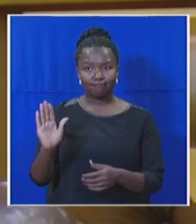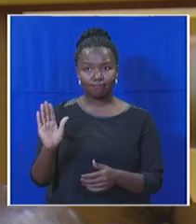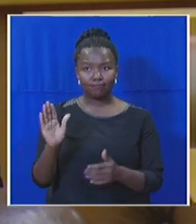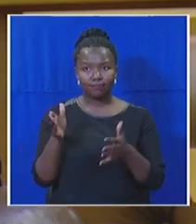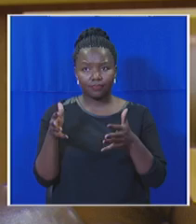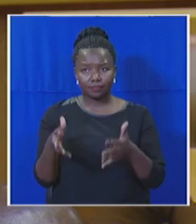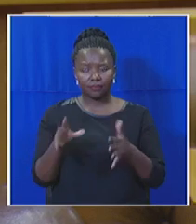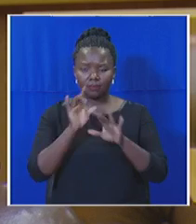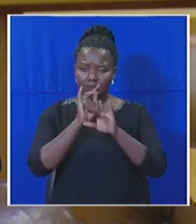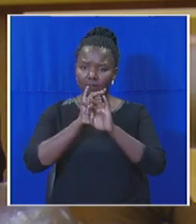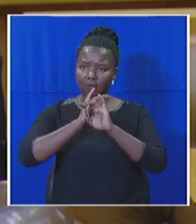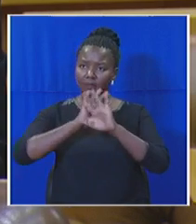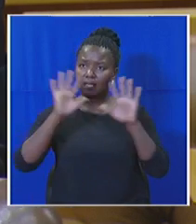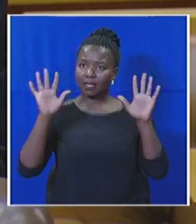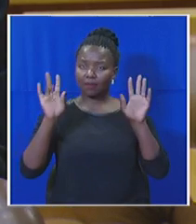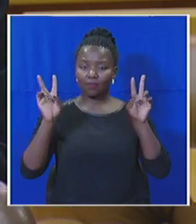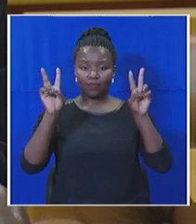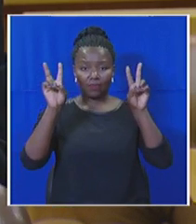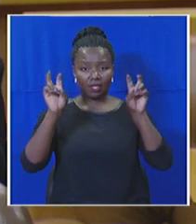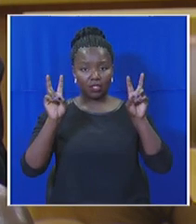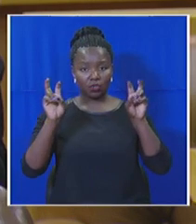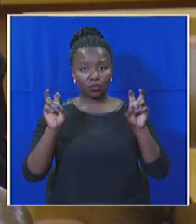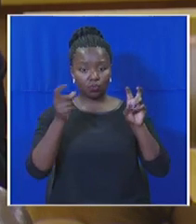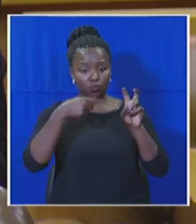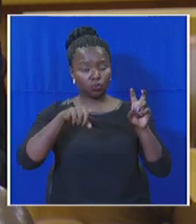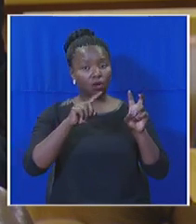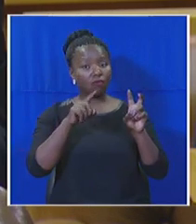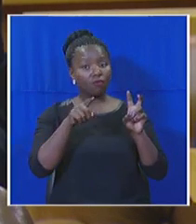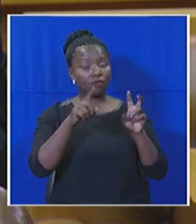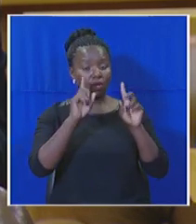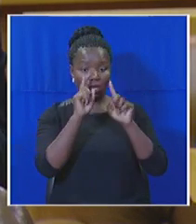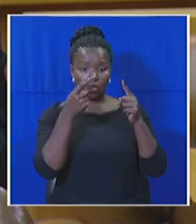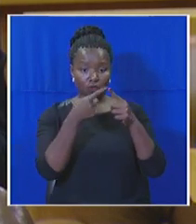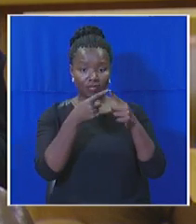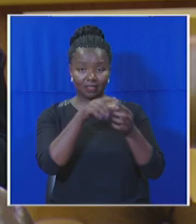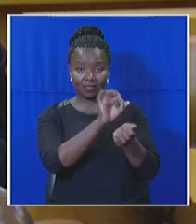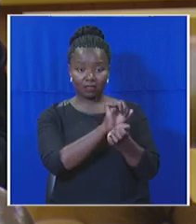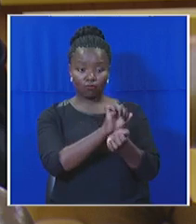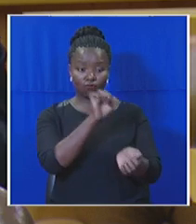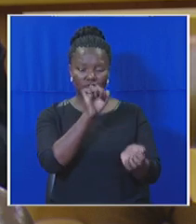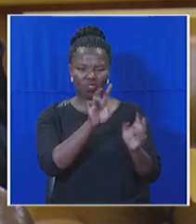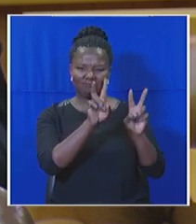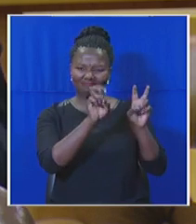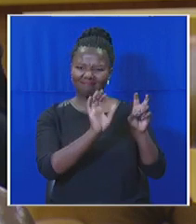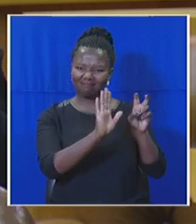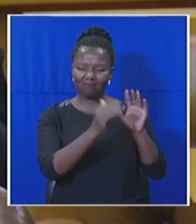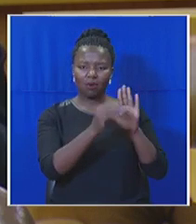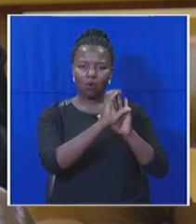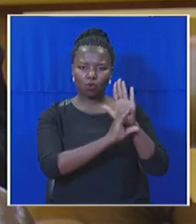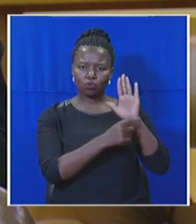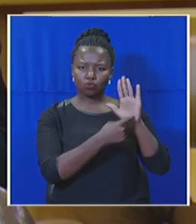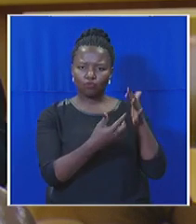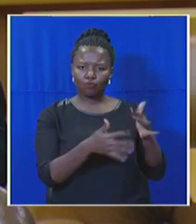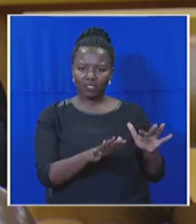it's clear that the issue of academic freedom is enshrined within the Constitution. And of course, there are those institutions that have